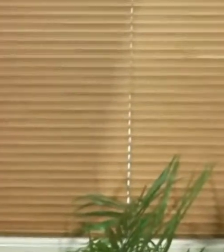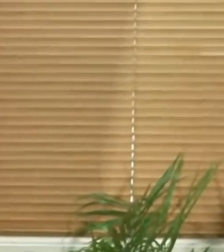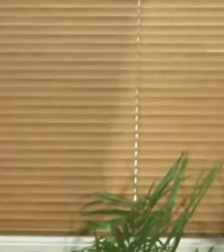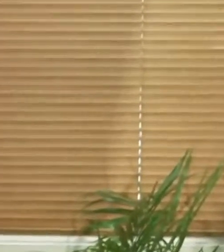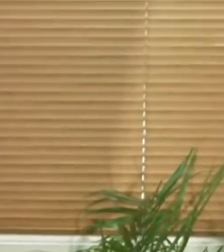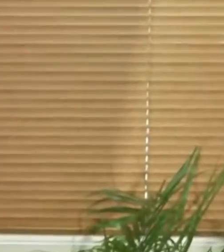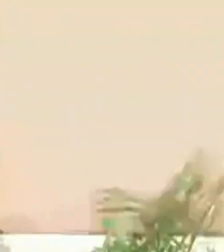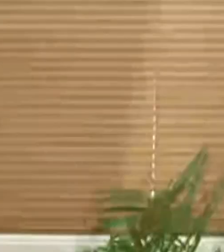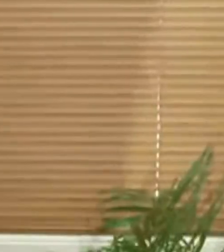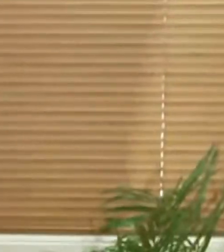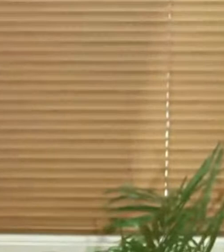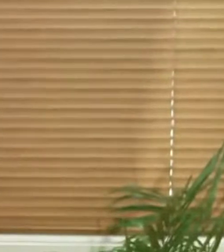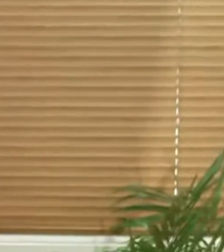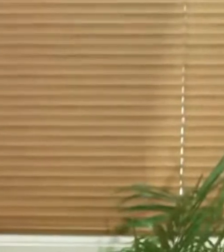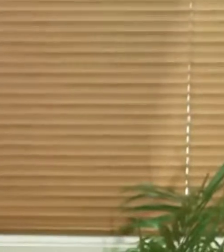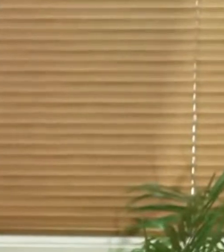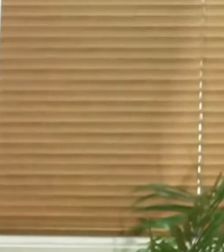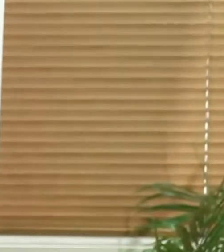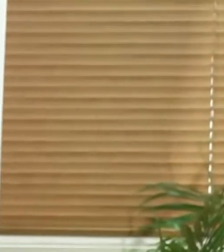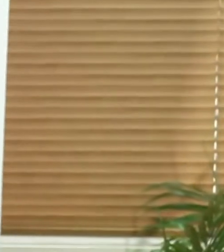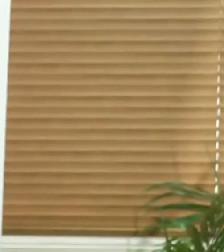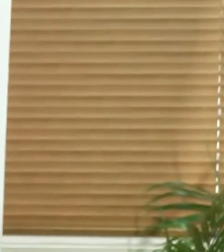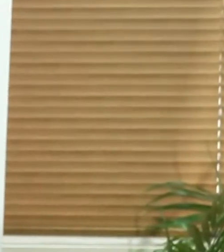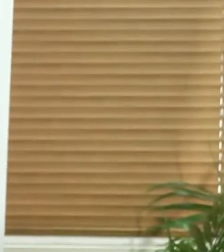and good morning to the team who are here,